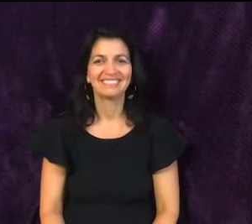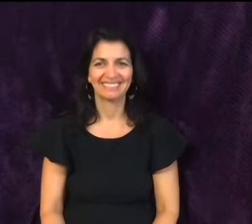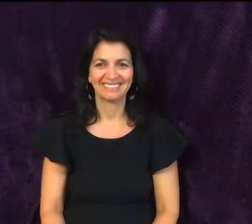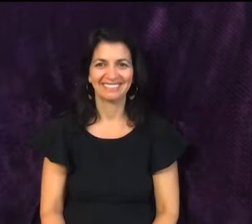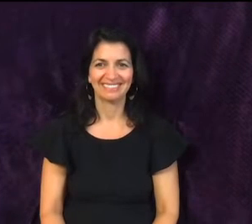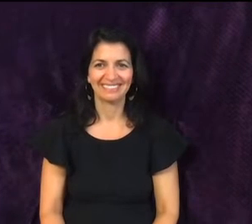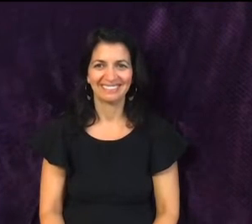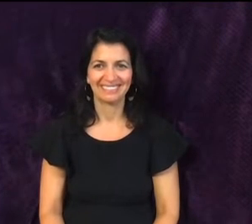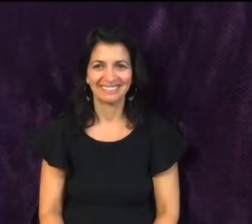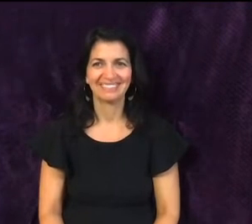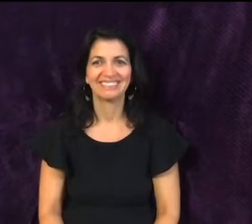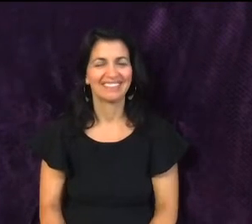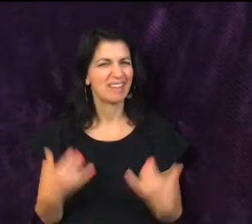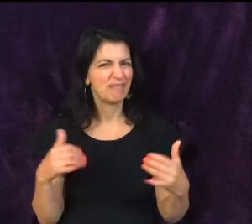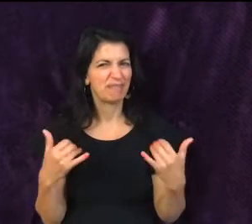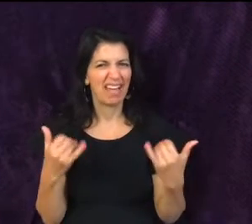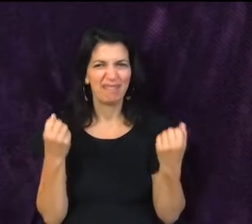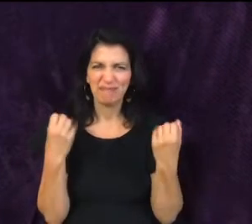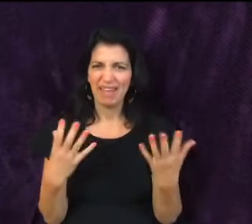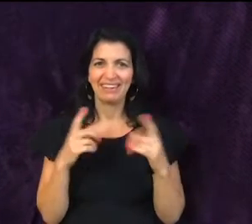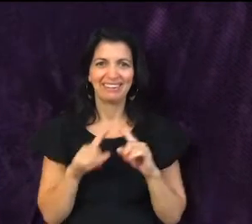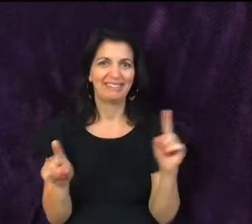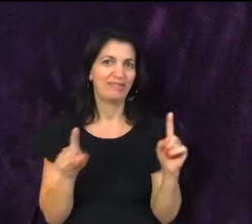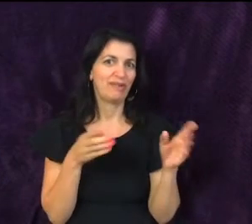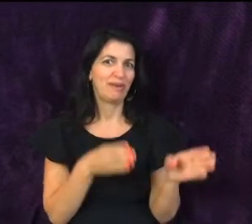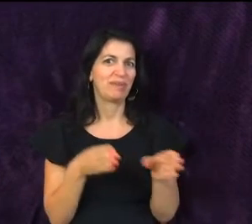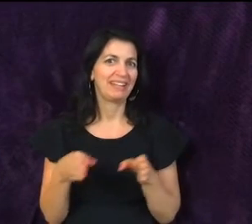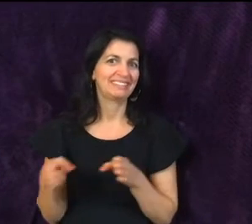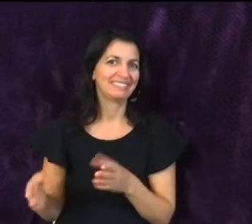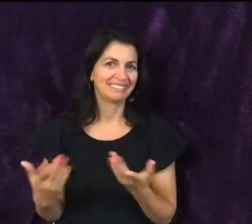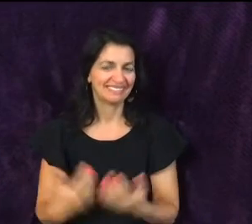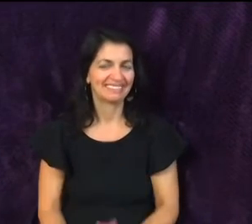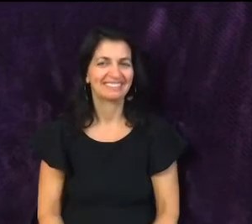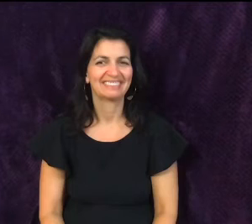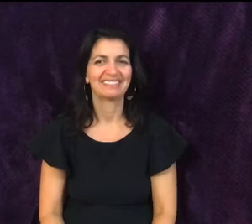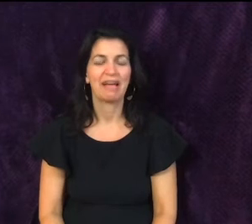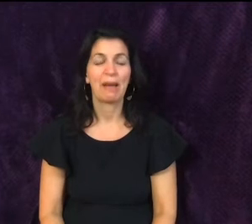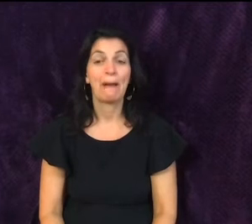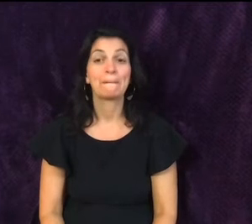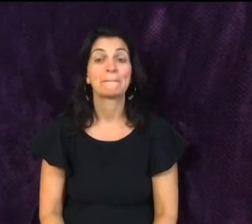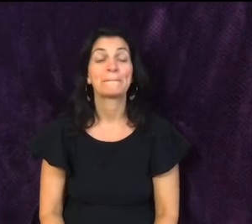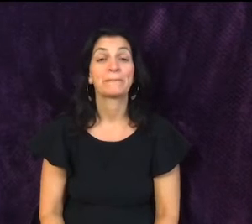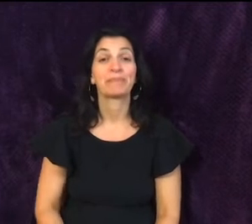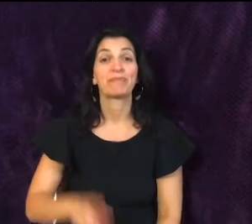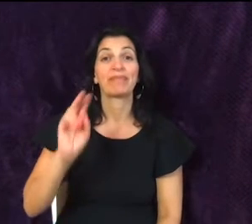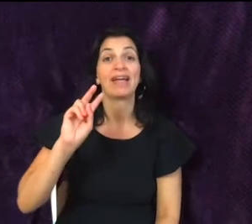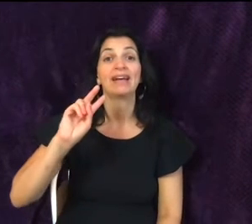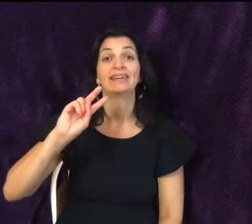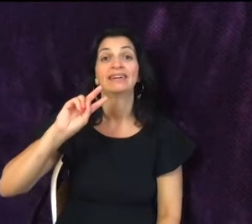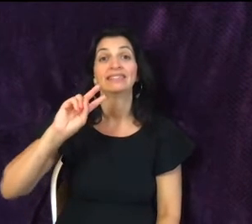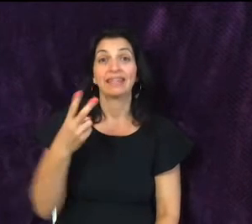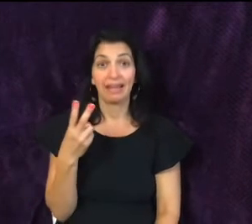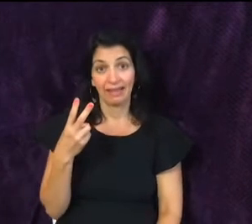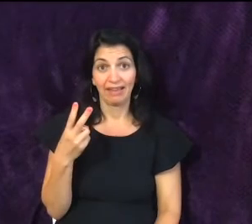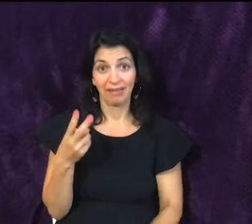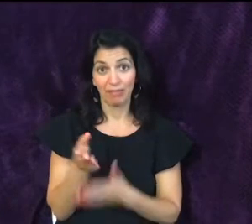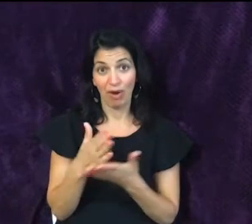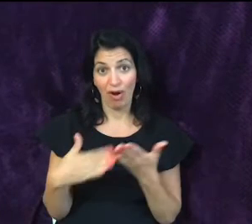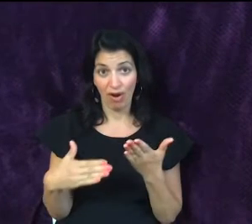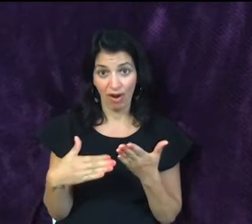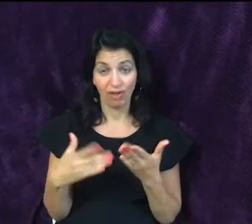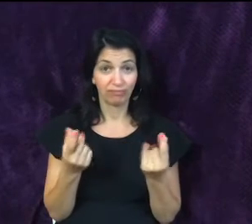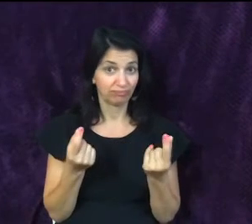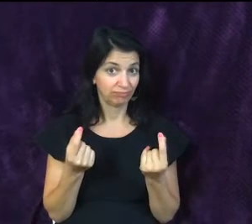You can play in many different ways. So this is going to be my shaker. The second part of the instrument is going to be the drum